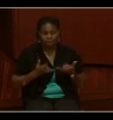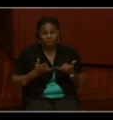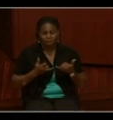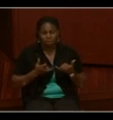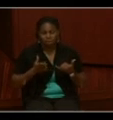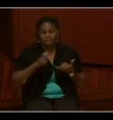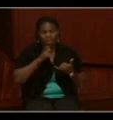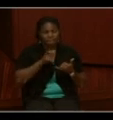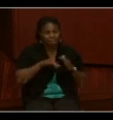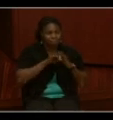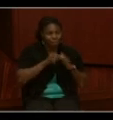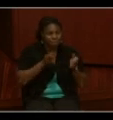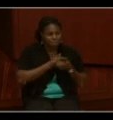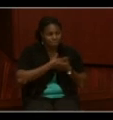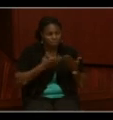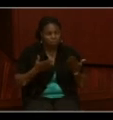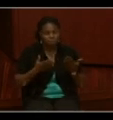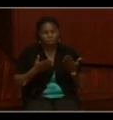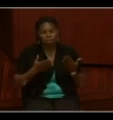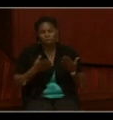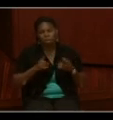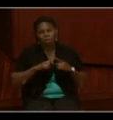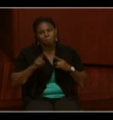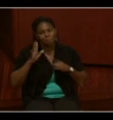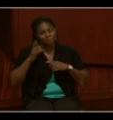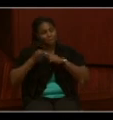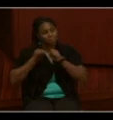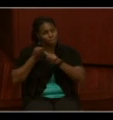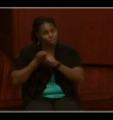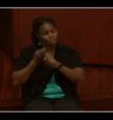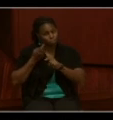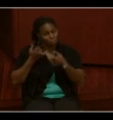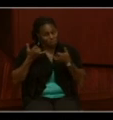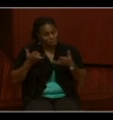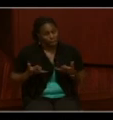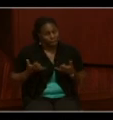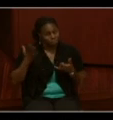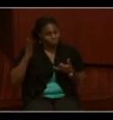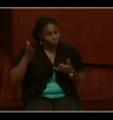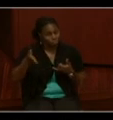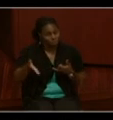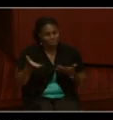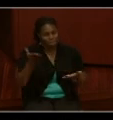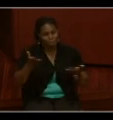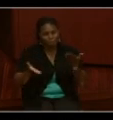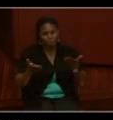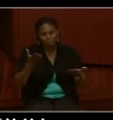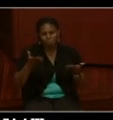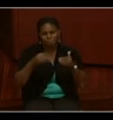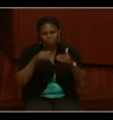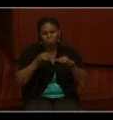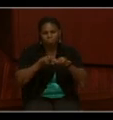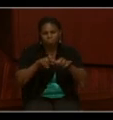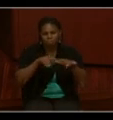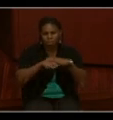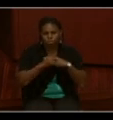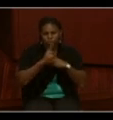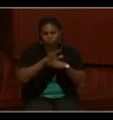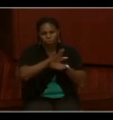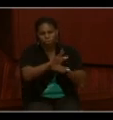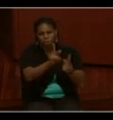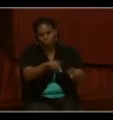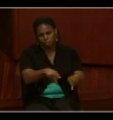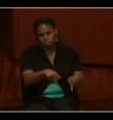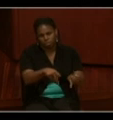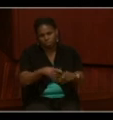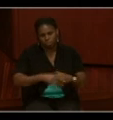and not find something, but, you know, come 5 years from now, there may be an entry for that individual where there wasn't one